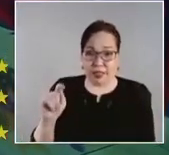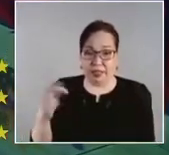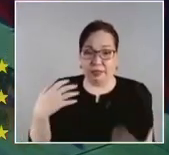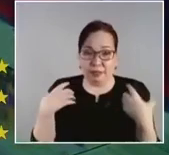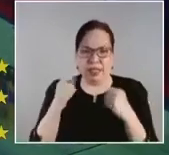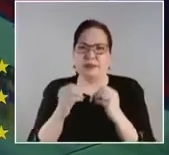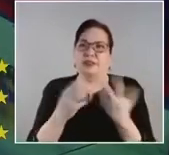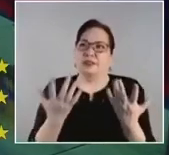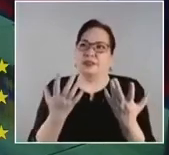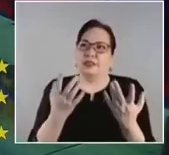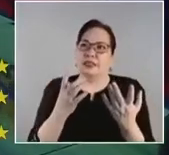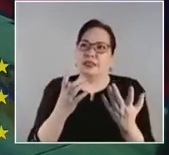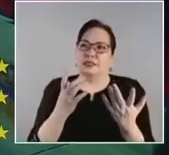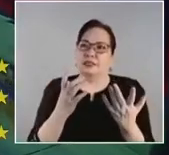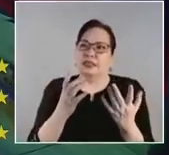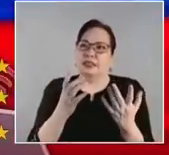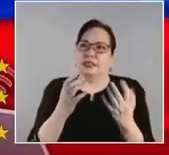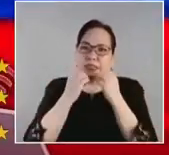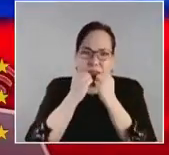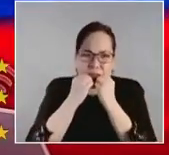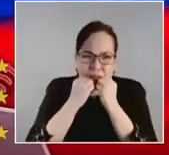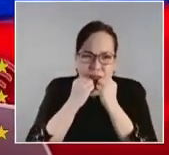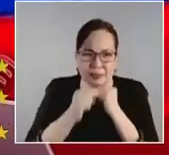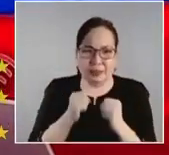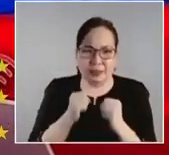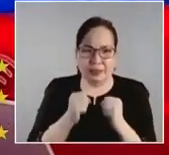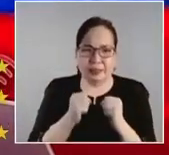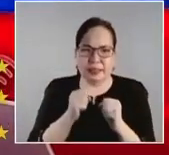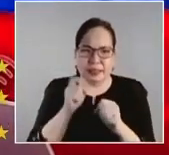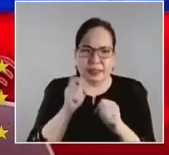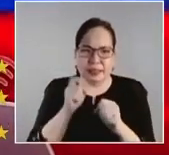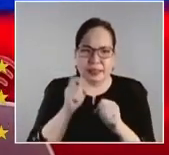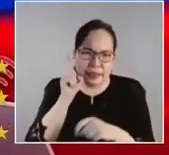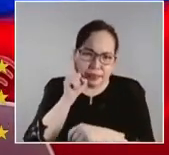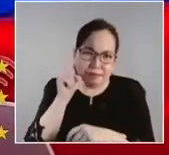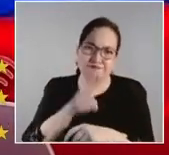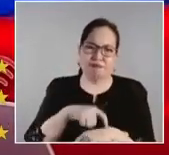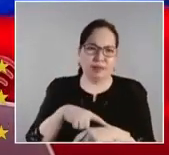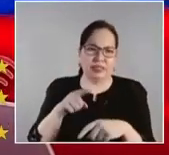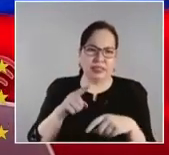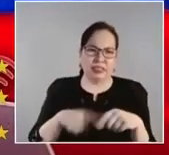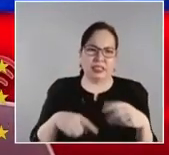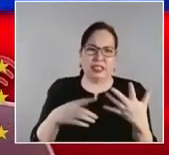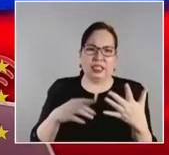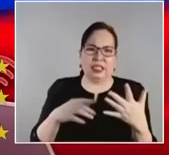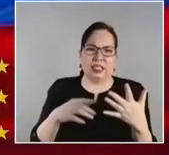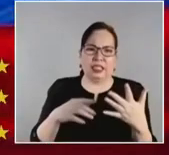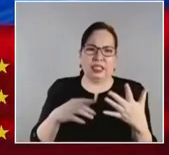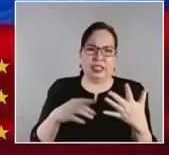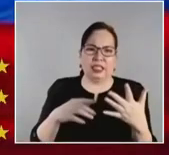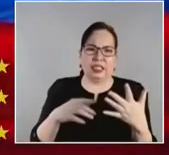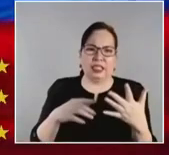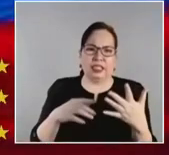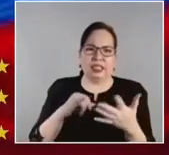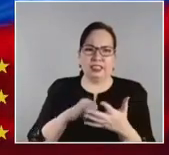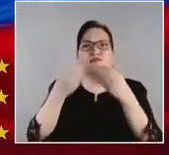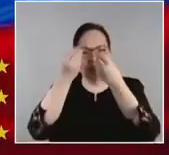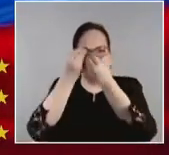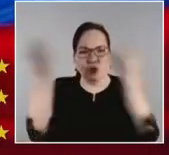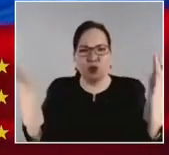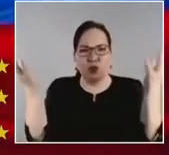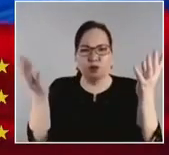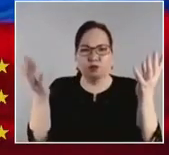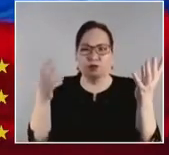not totally go for public health and safety and sacrificing the economy. There has to